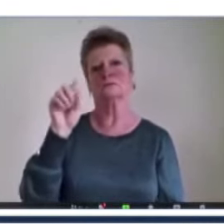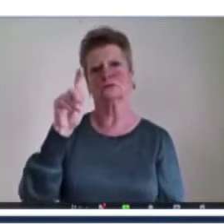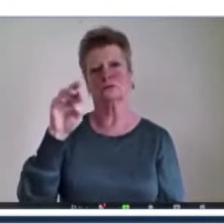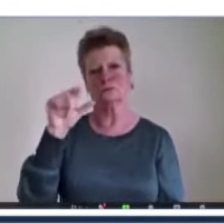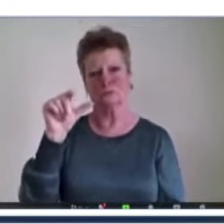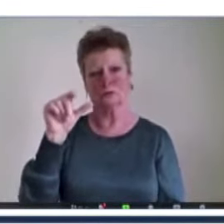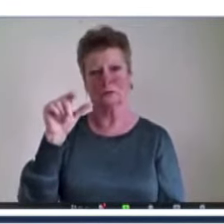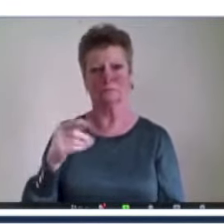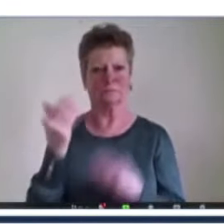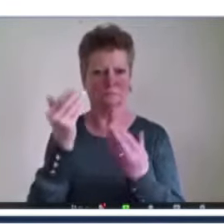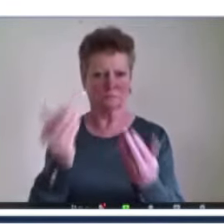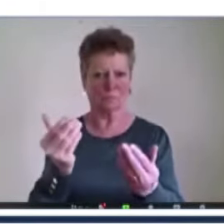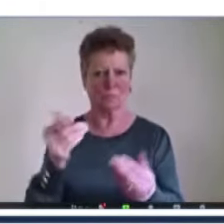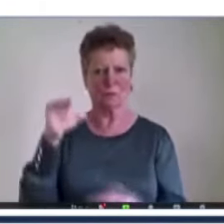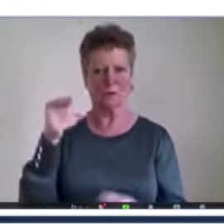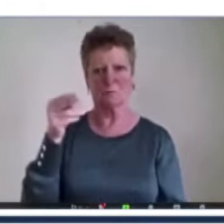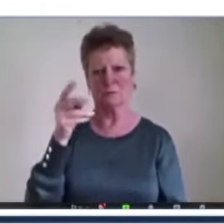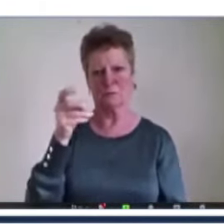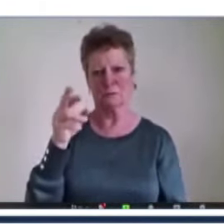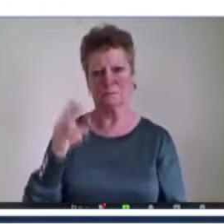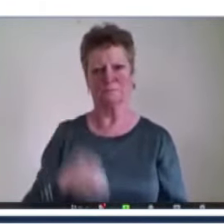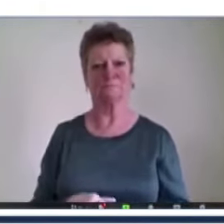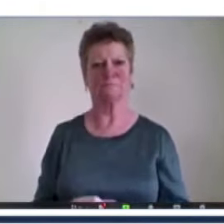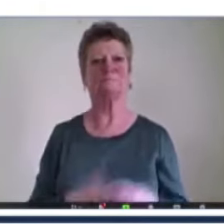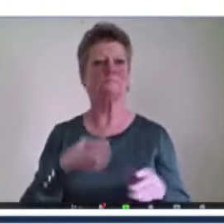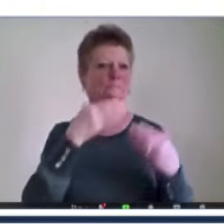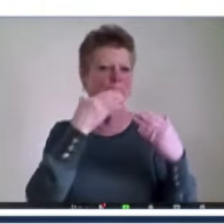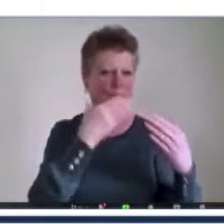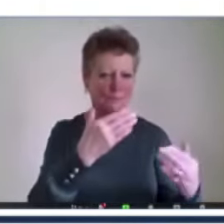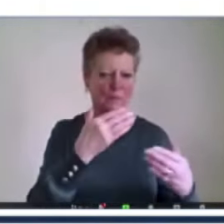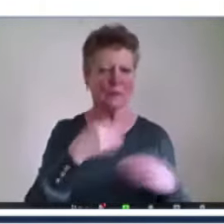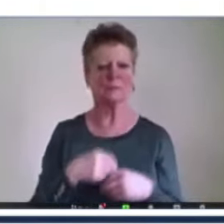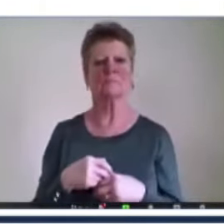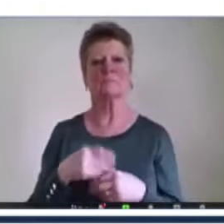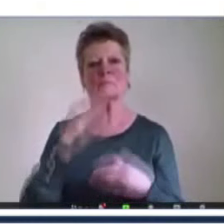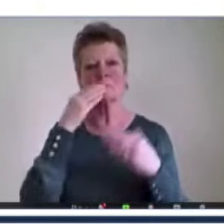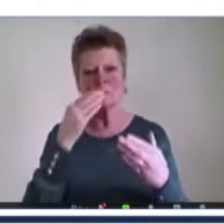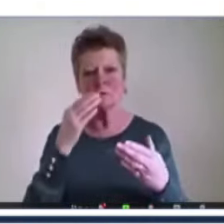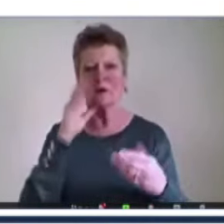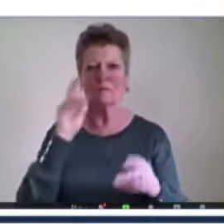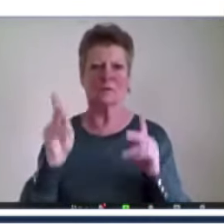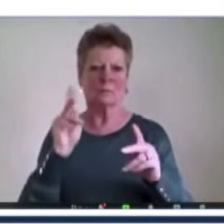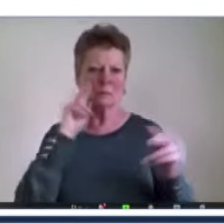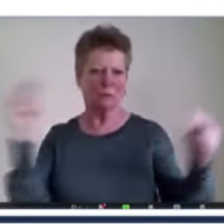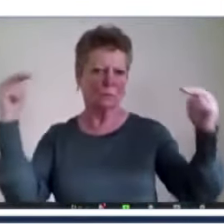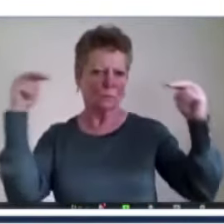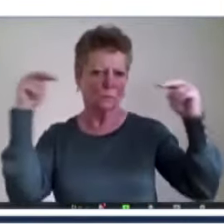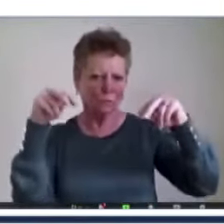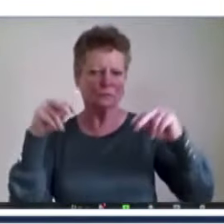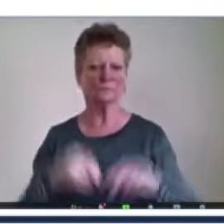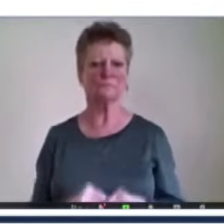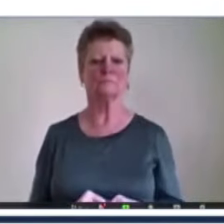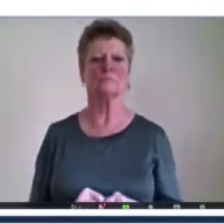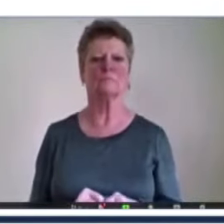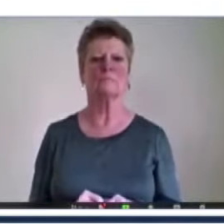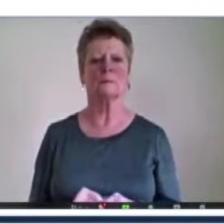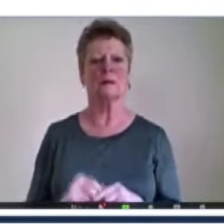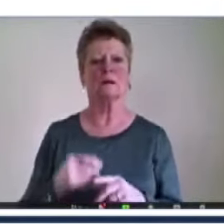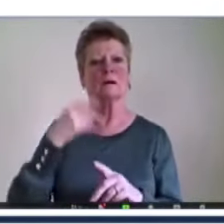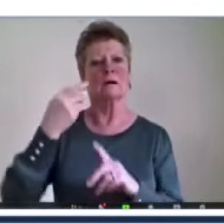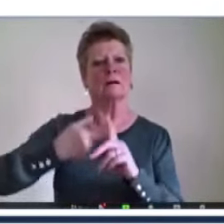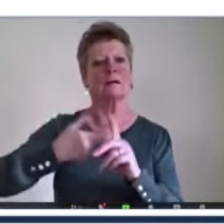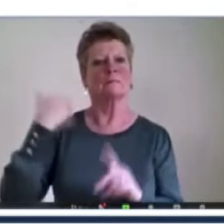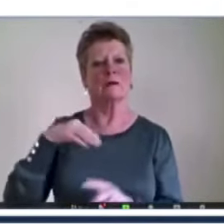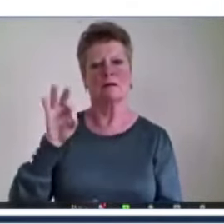Scotia. Go ahead, Premier. Thank you, Marla, and thanks for everyone joining us this afternoon. Last month, on